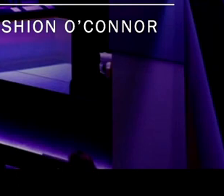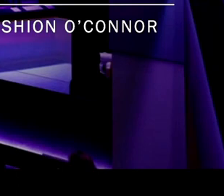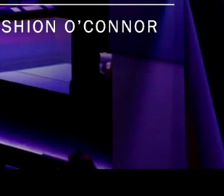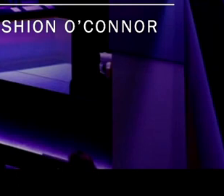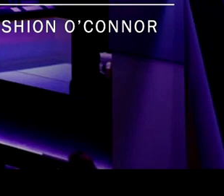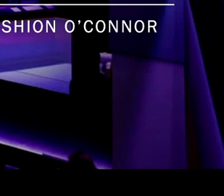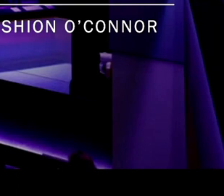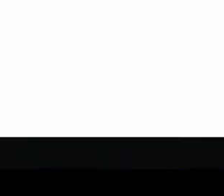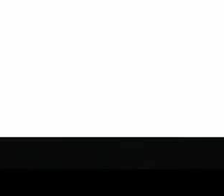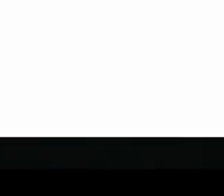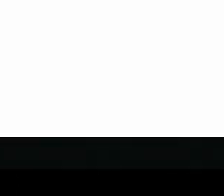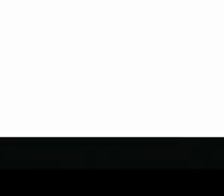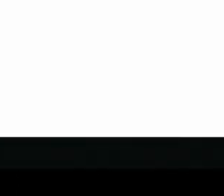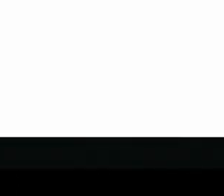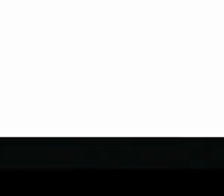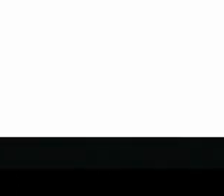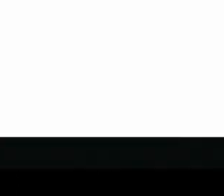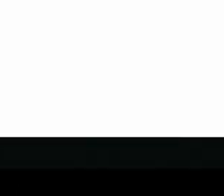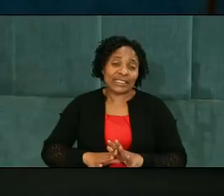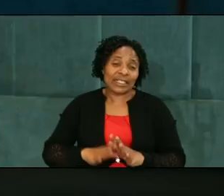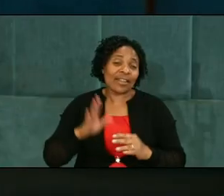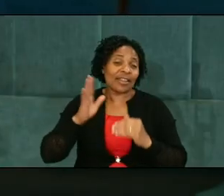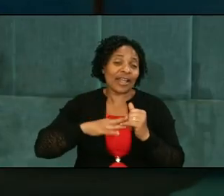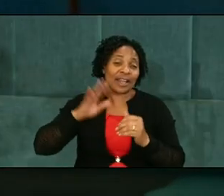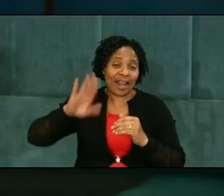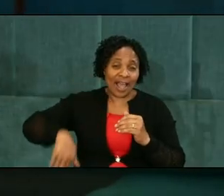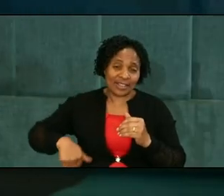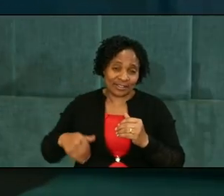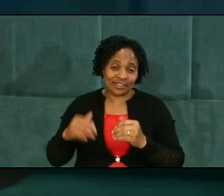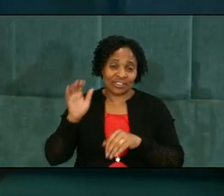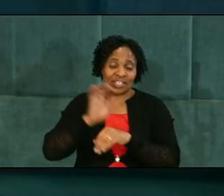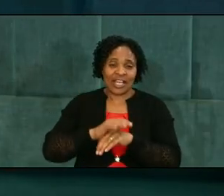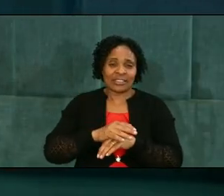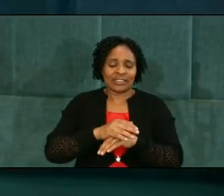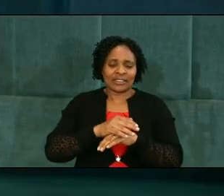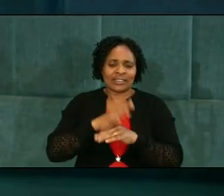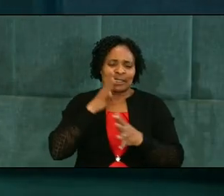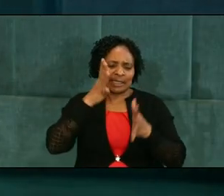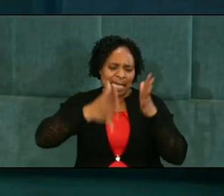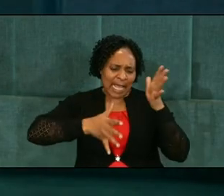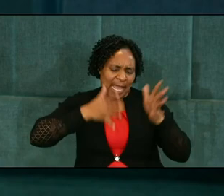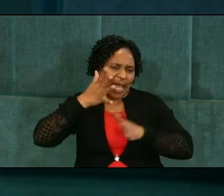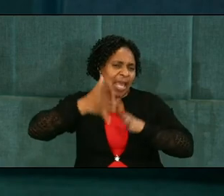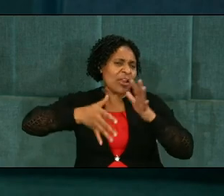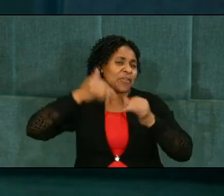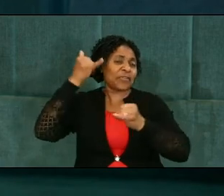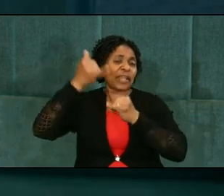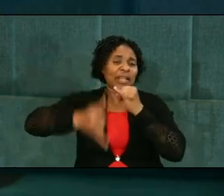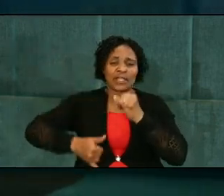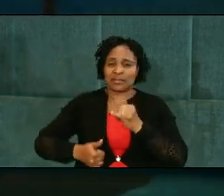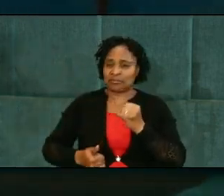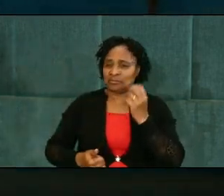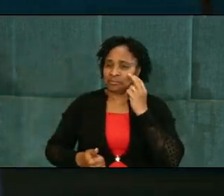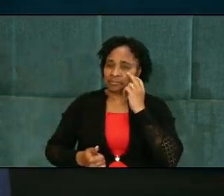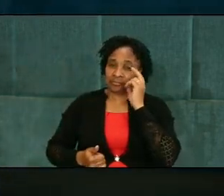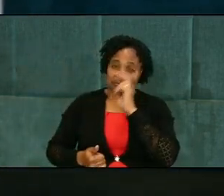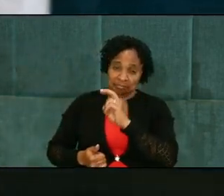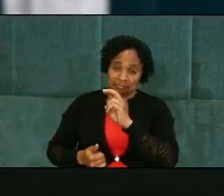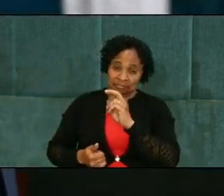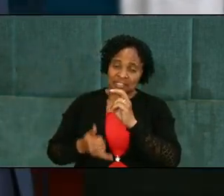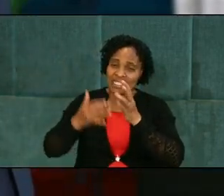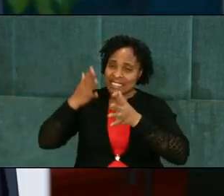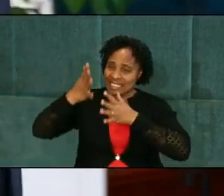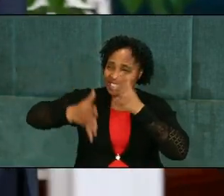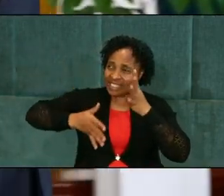More importantly than the last church is really the sign of the end. That's what we're going to look at. The sign of